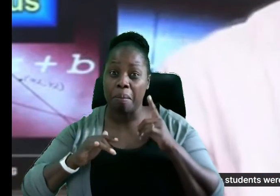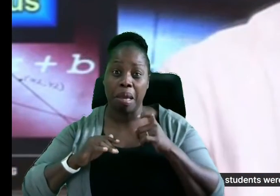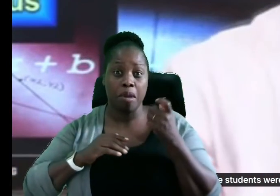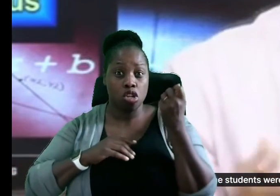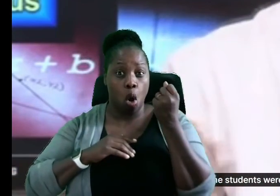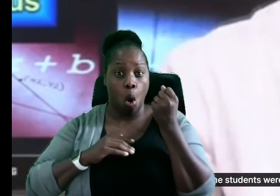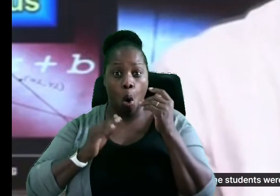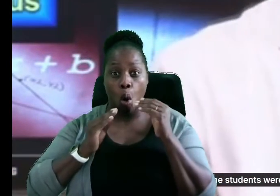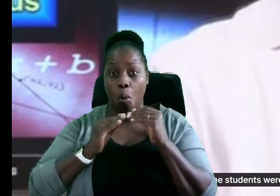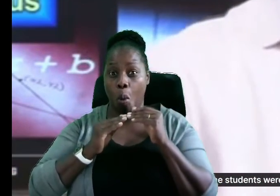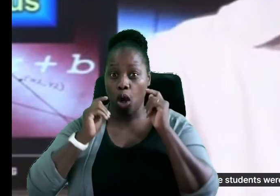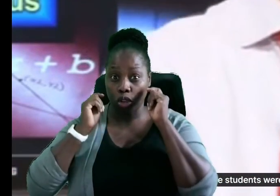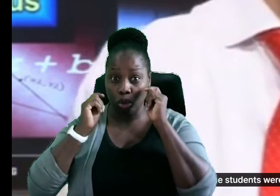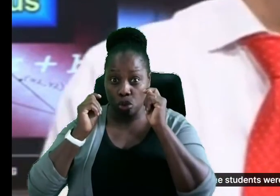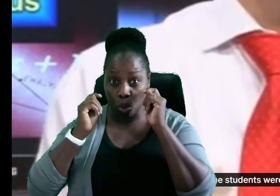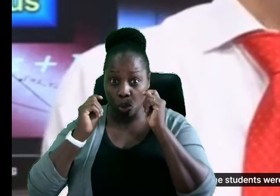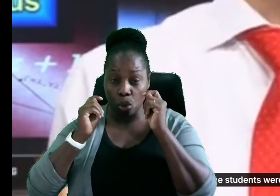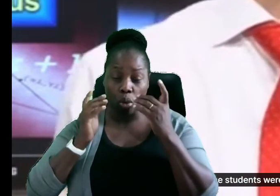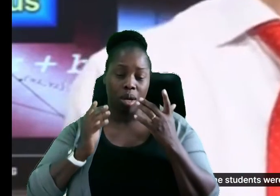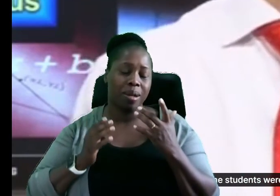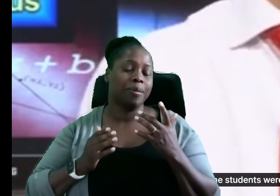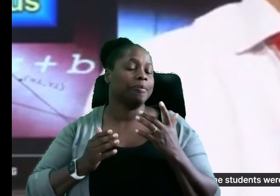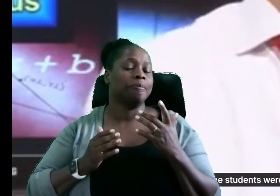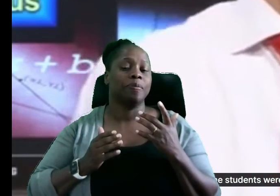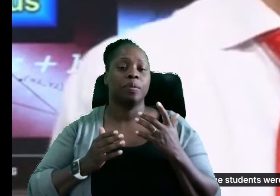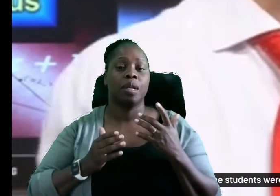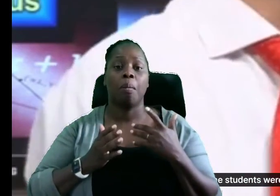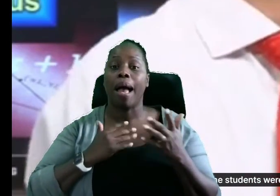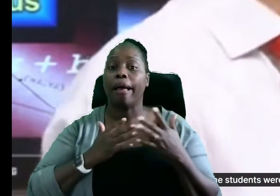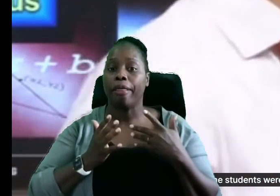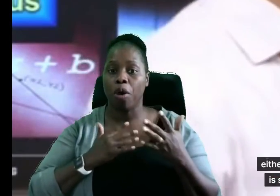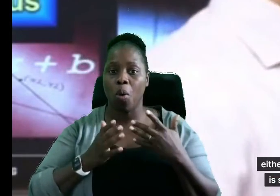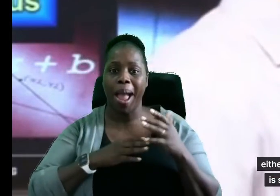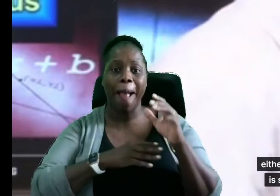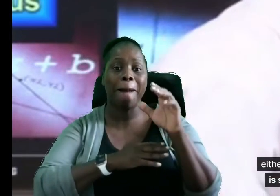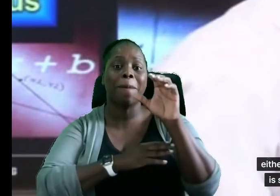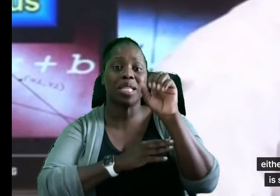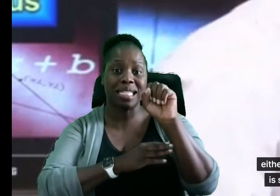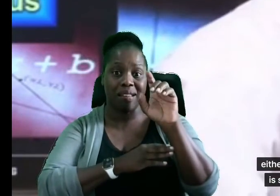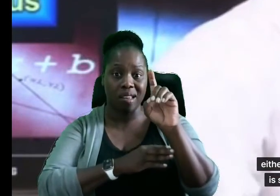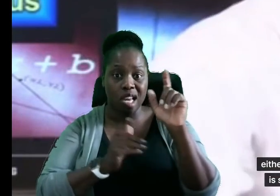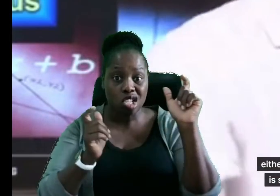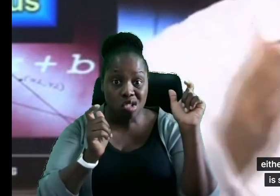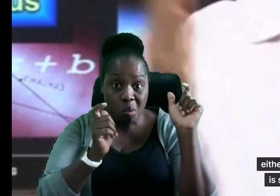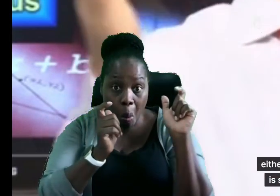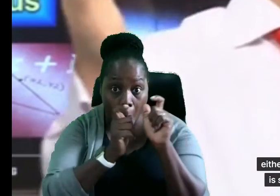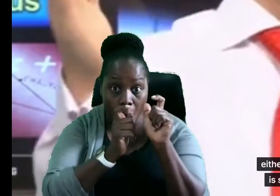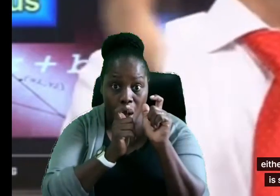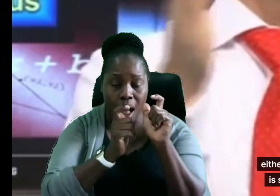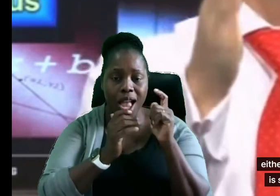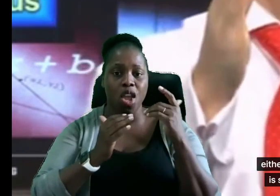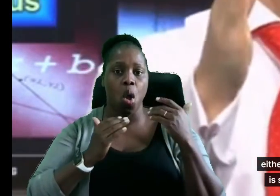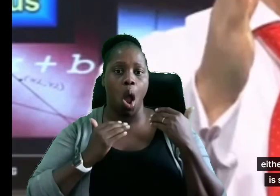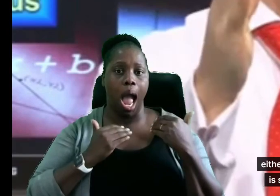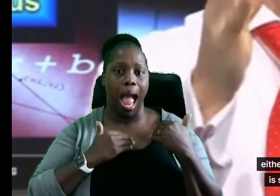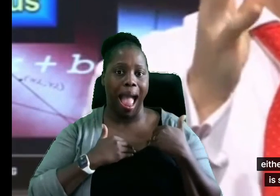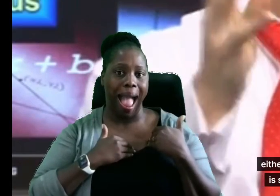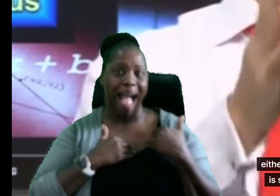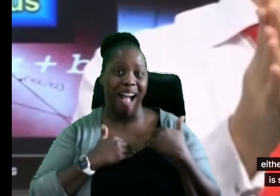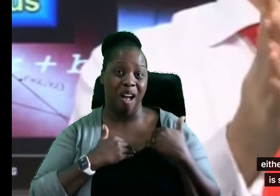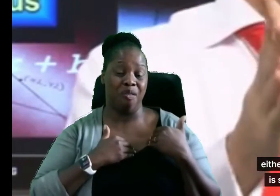Maybe the students were absent and maybe I needed to hold more tutorials. But either way, when the standard deviation is